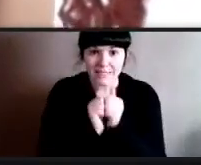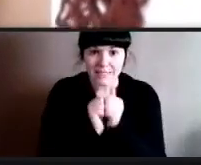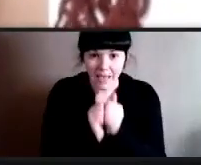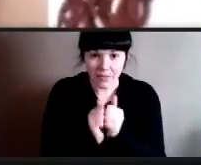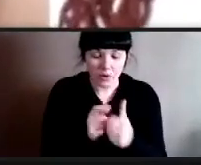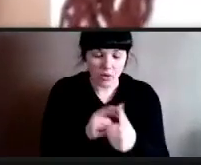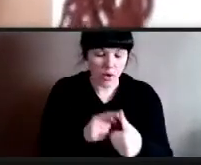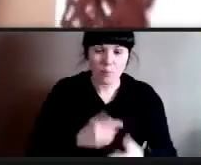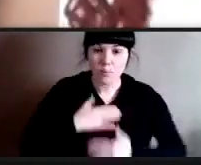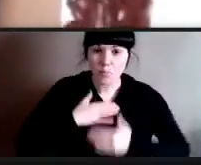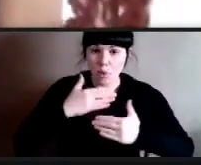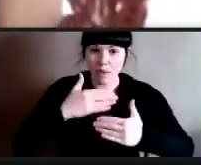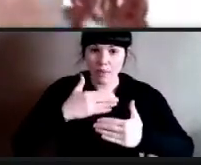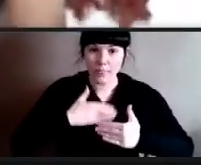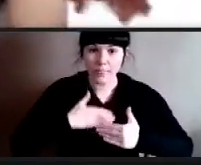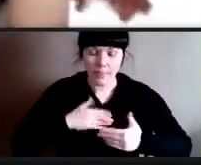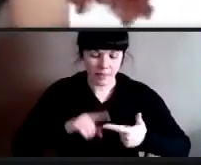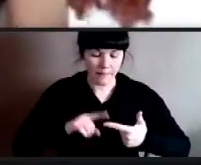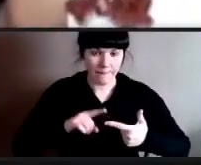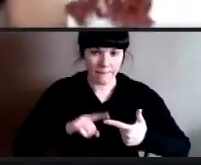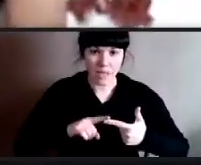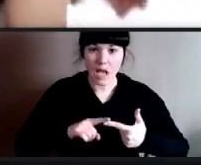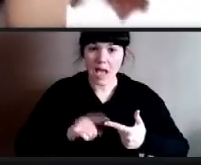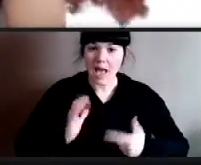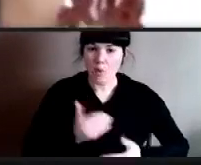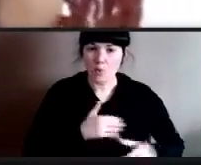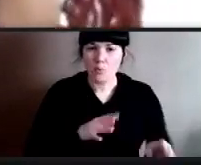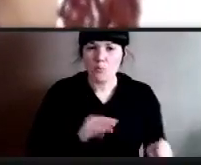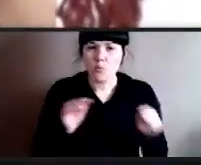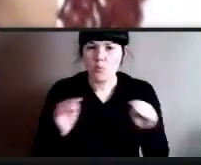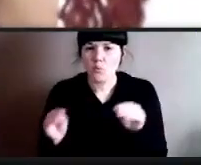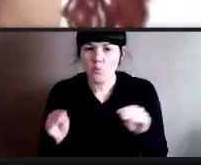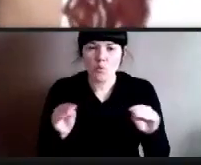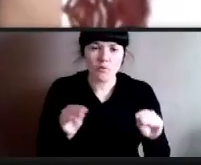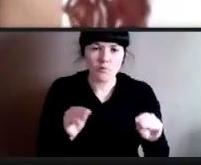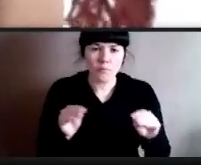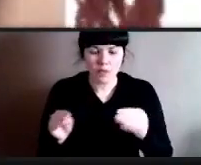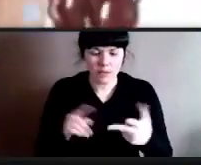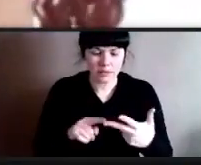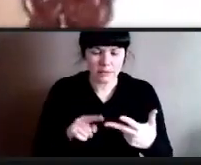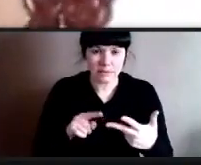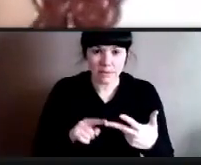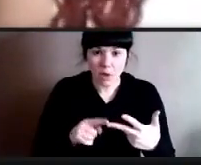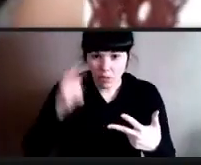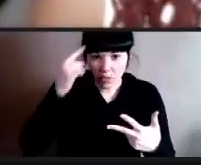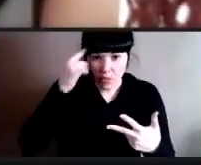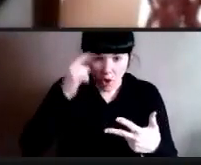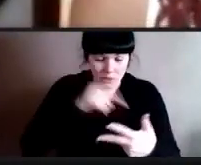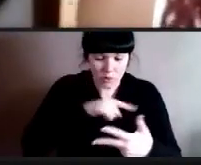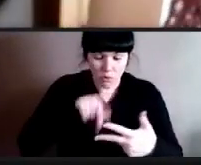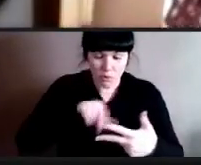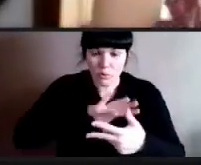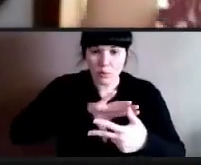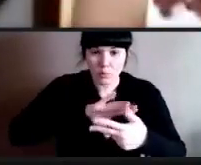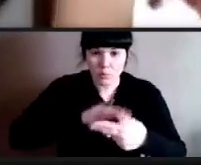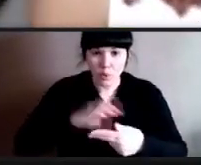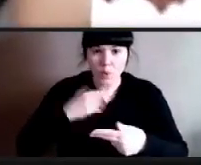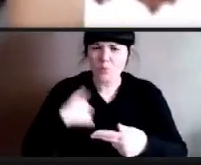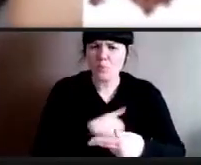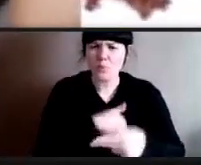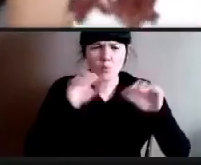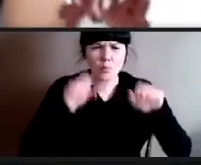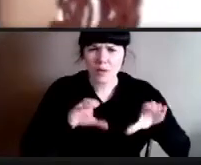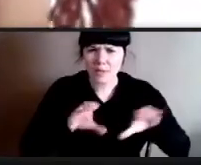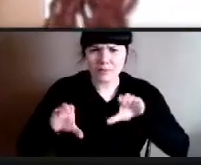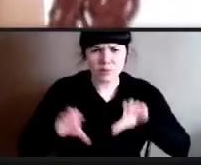our thoughts, we can do anything. So right now, right where you are, I invite you